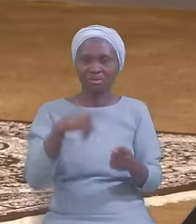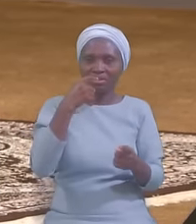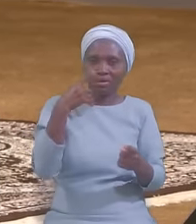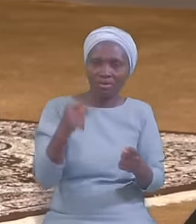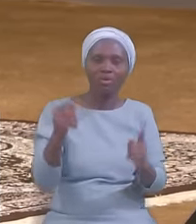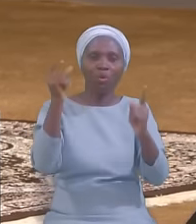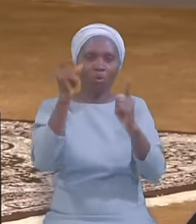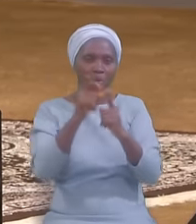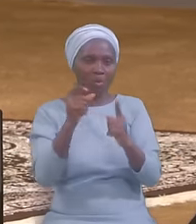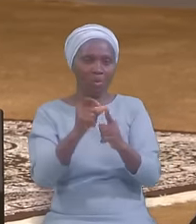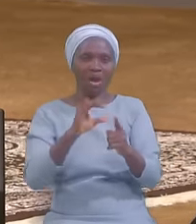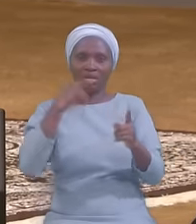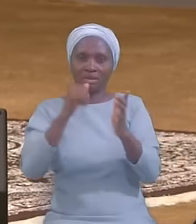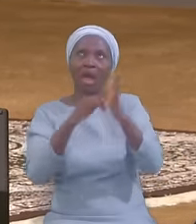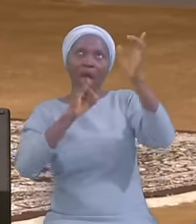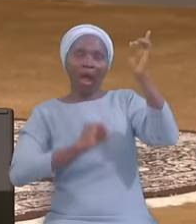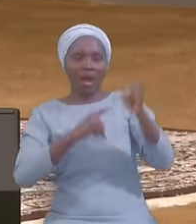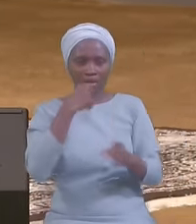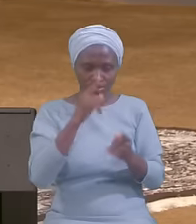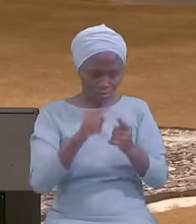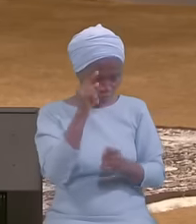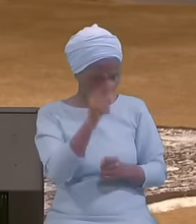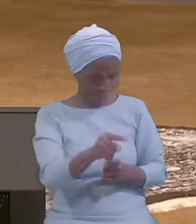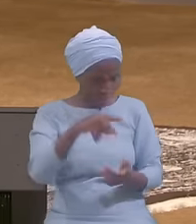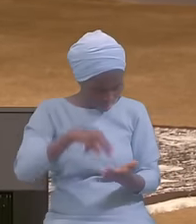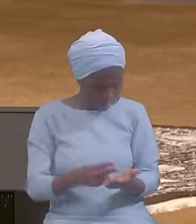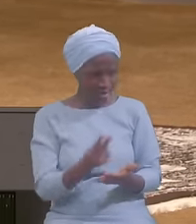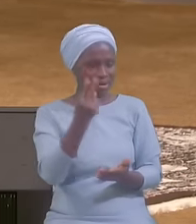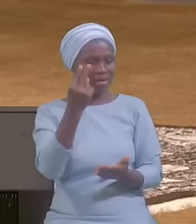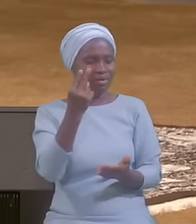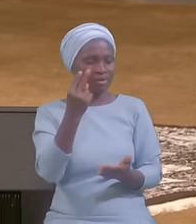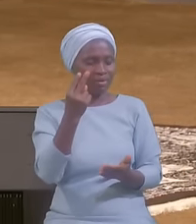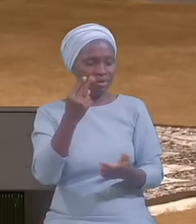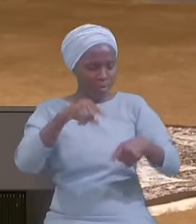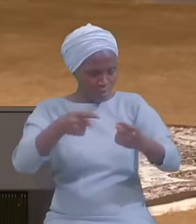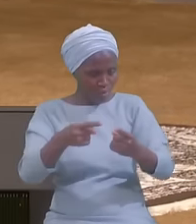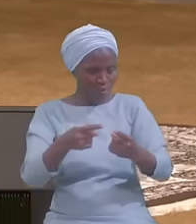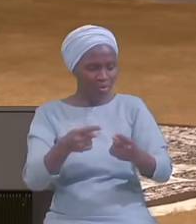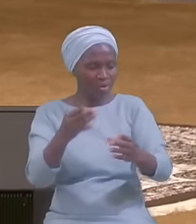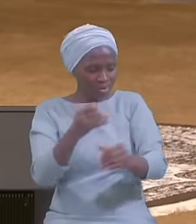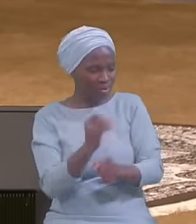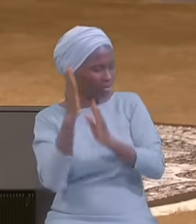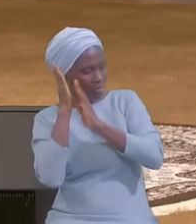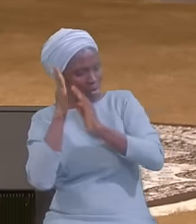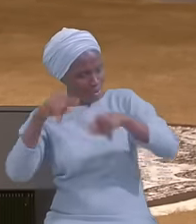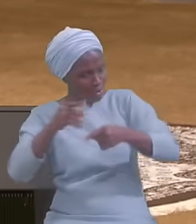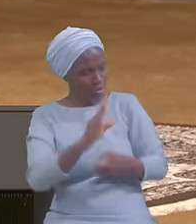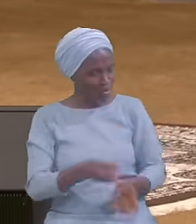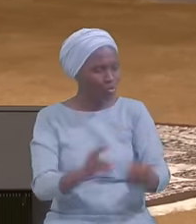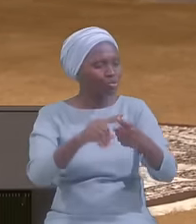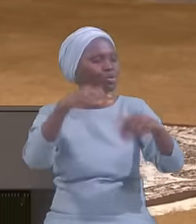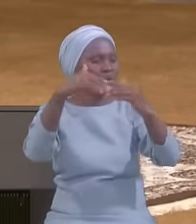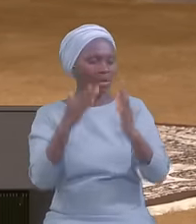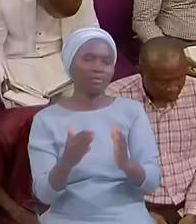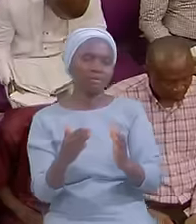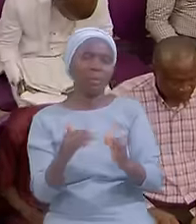say unto thee, arise, take up thy bed, and go thy way into thine house. Look